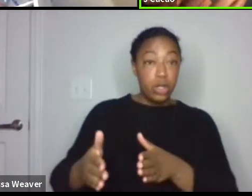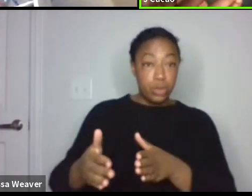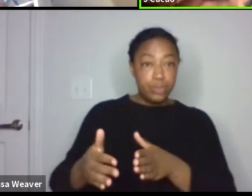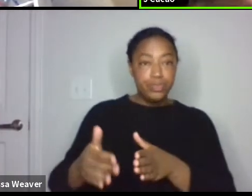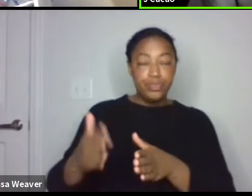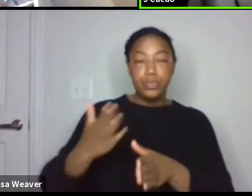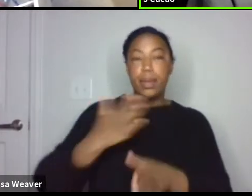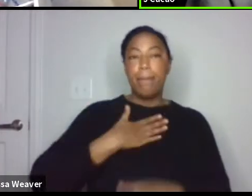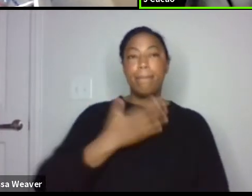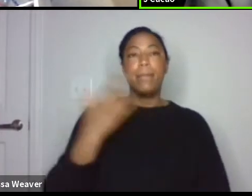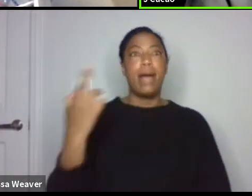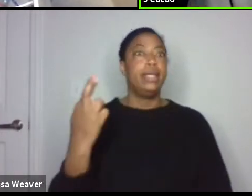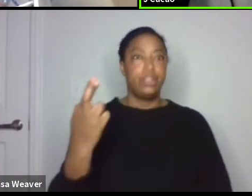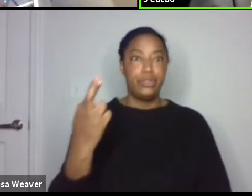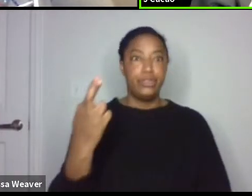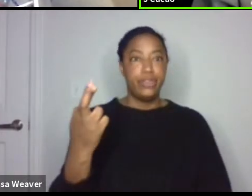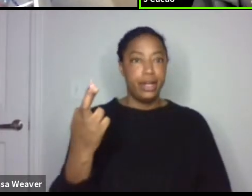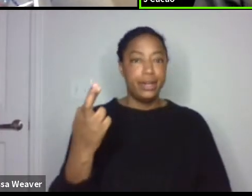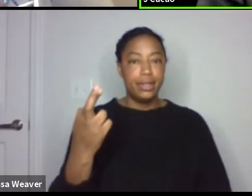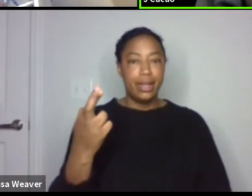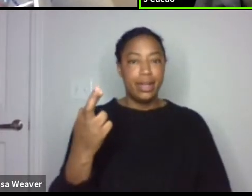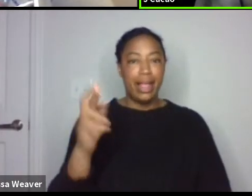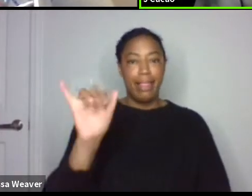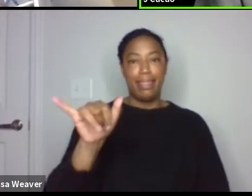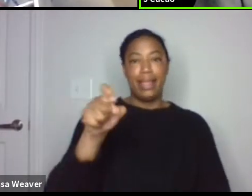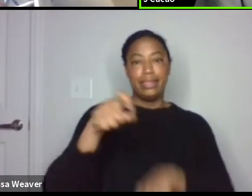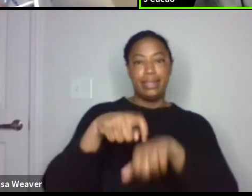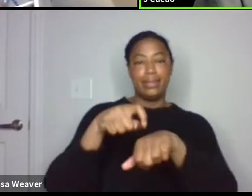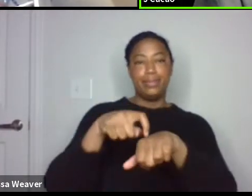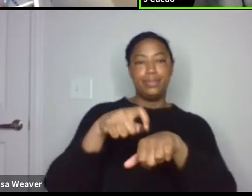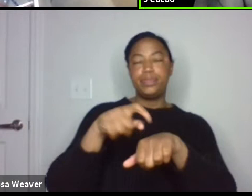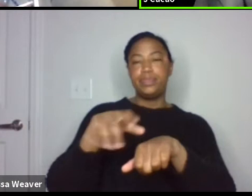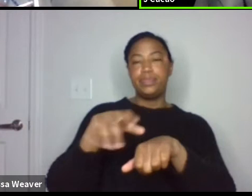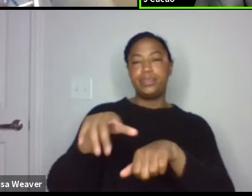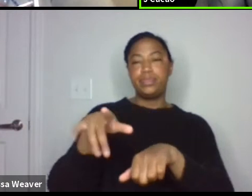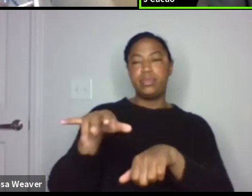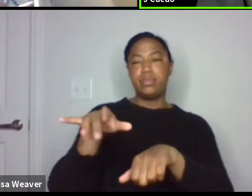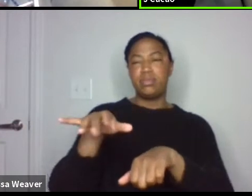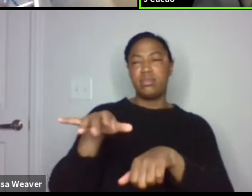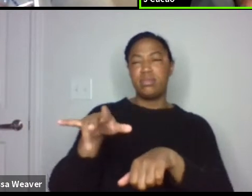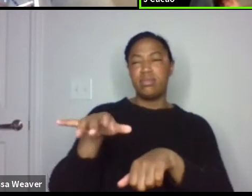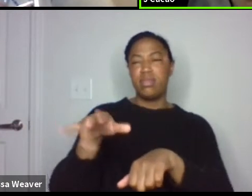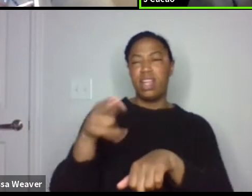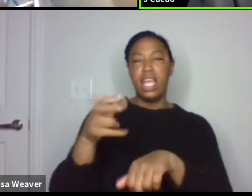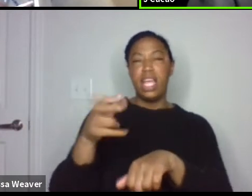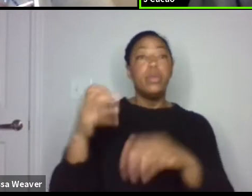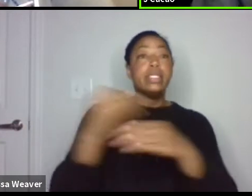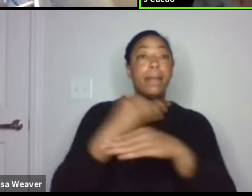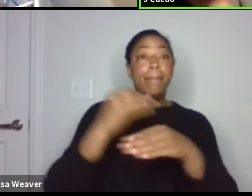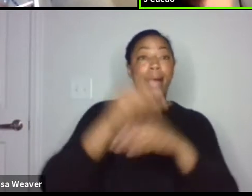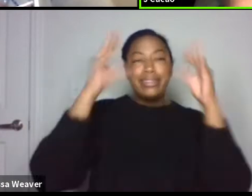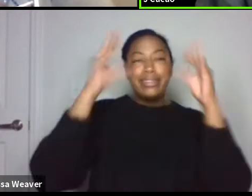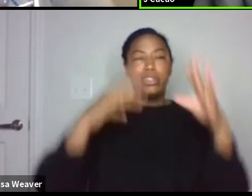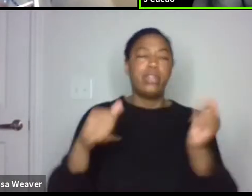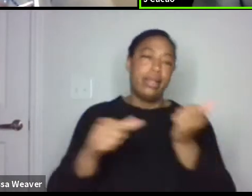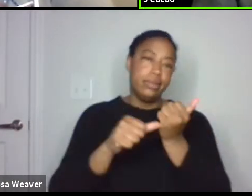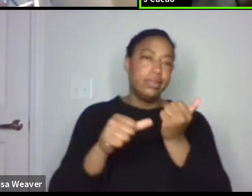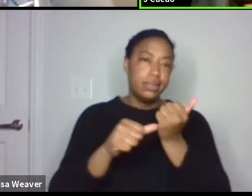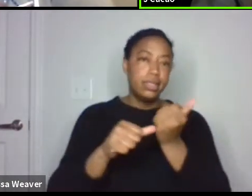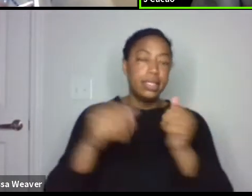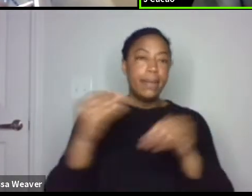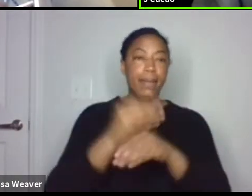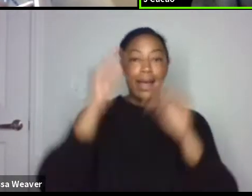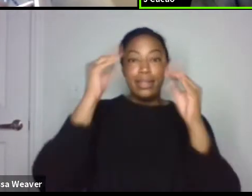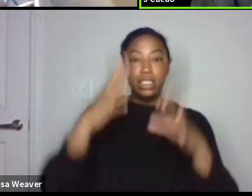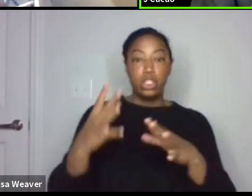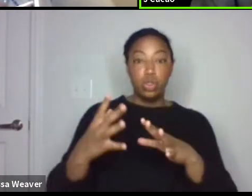best friends at this point, at that time, he was a math teacher, like an assistant math teacher. So we linked up